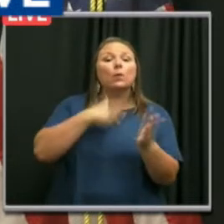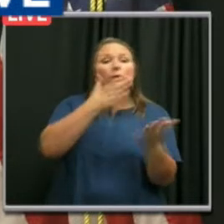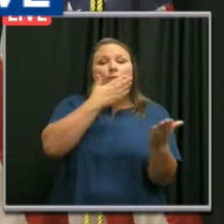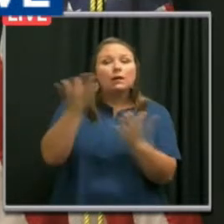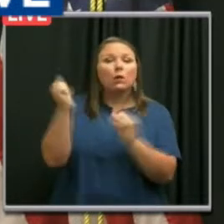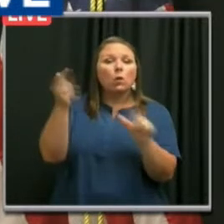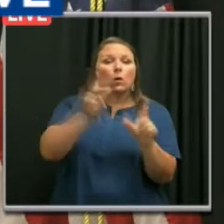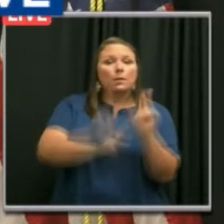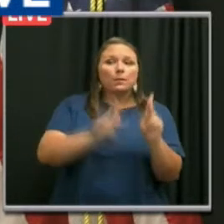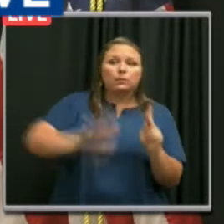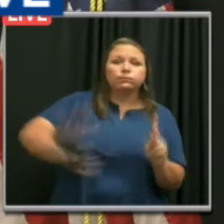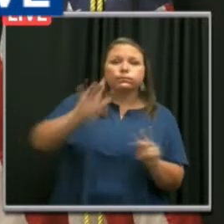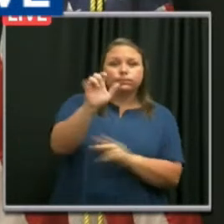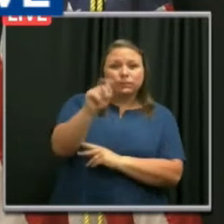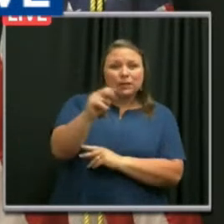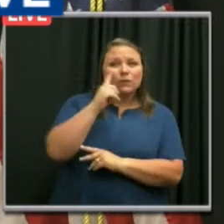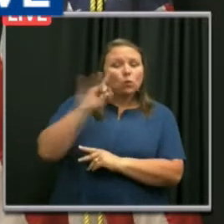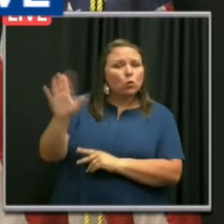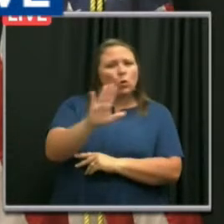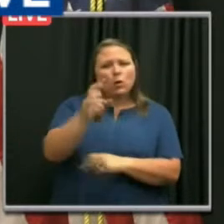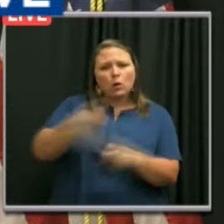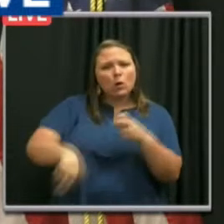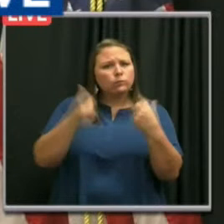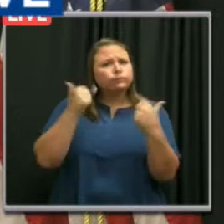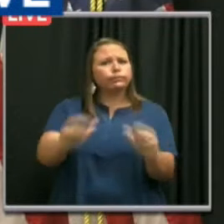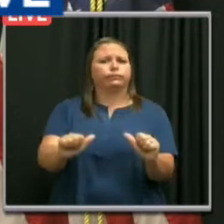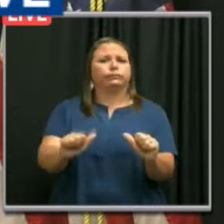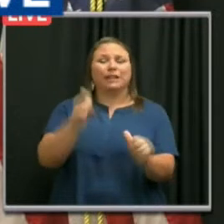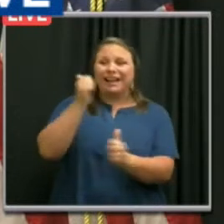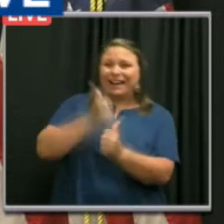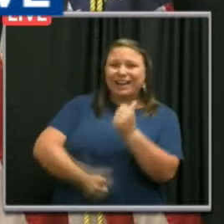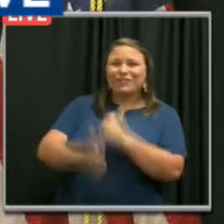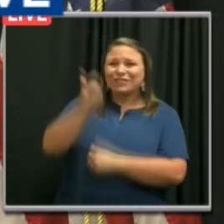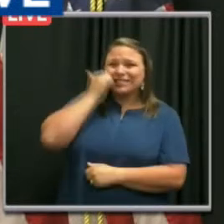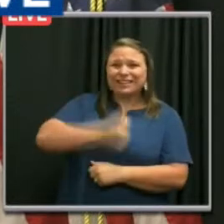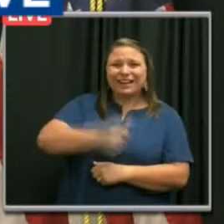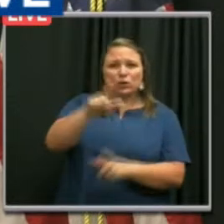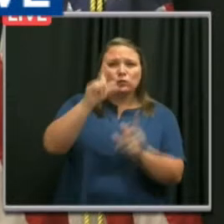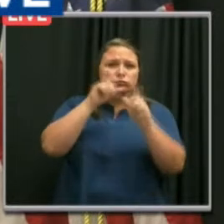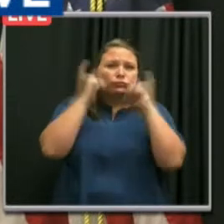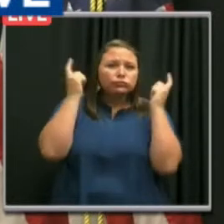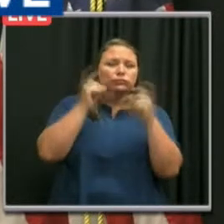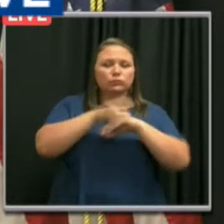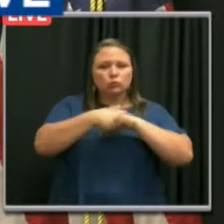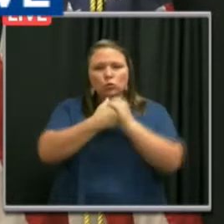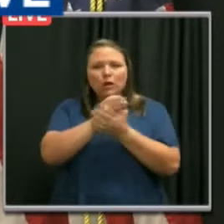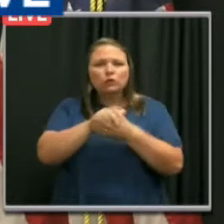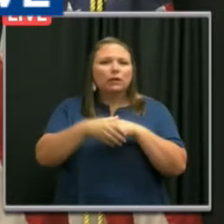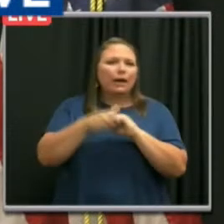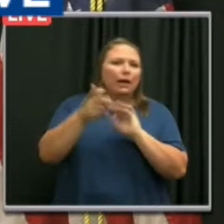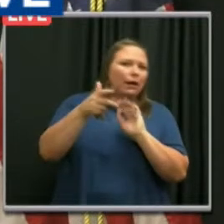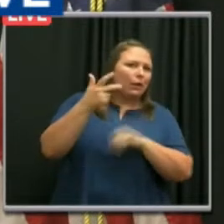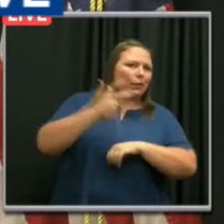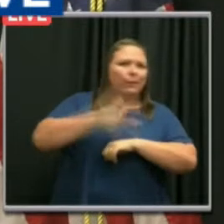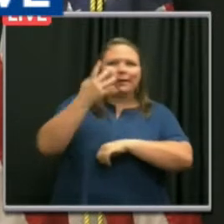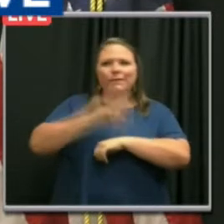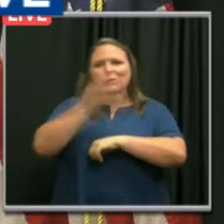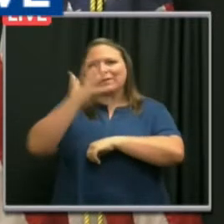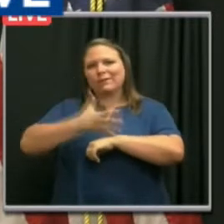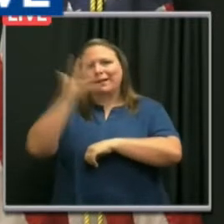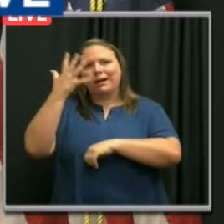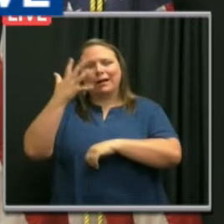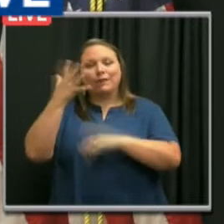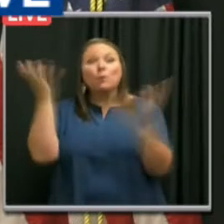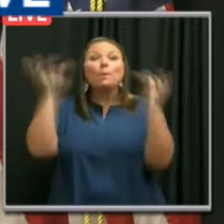people in Tennessee for their hard work, and every day they put on a mask, every day they wash their hands 3 or 4 more